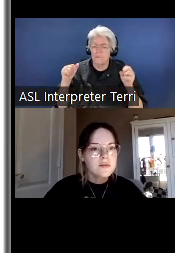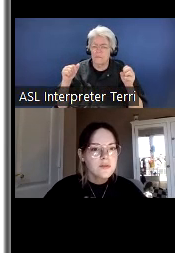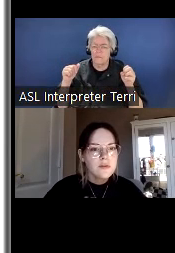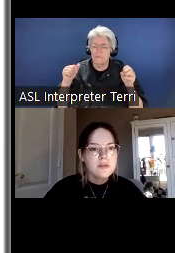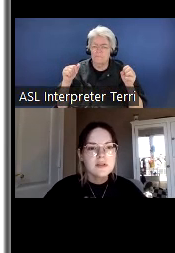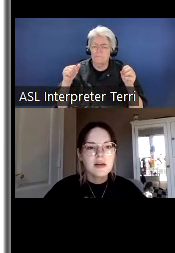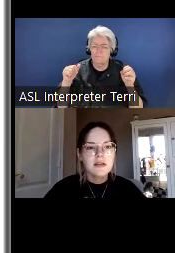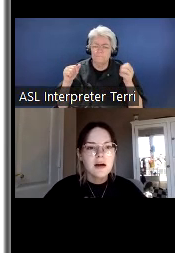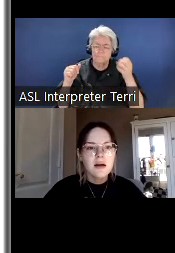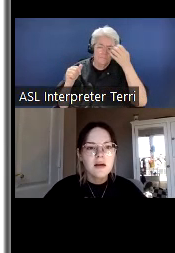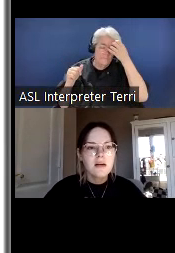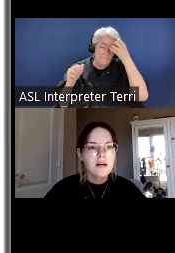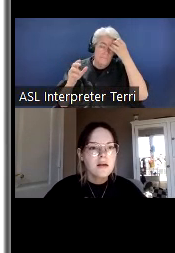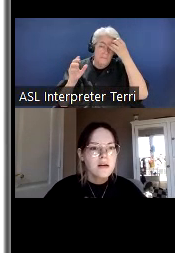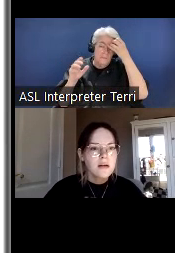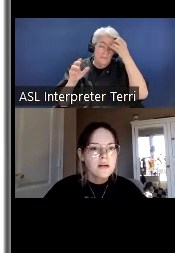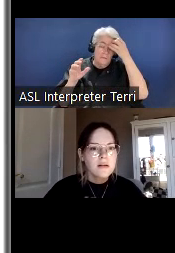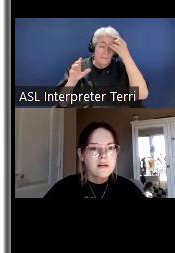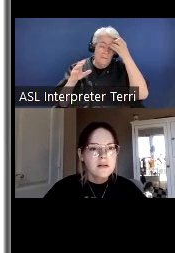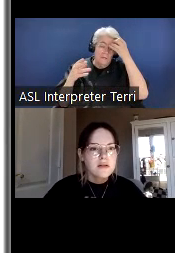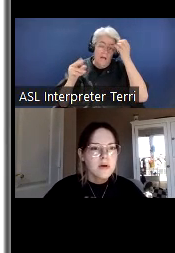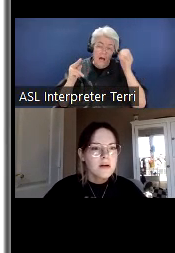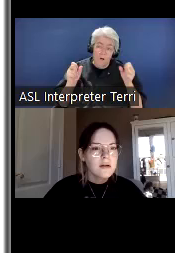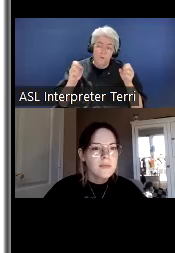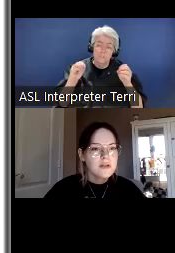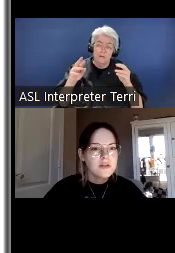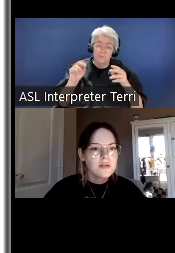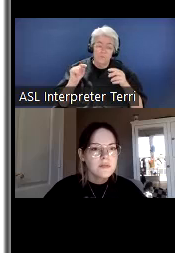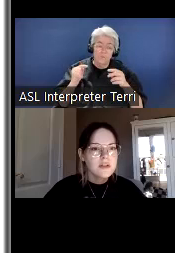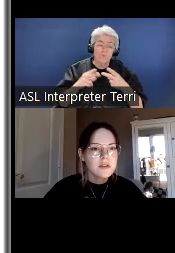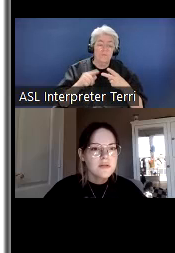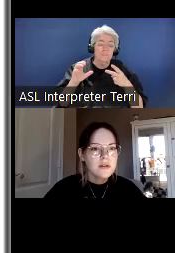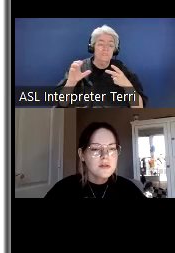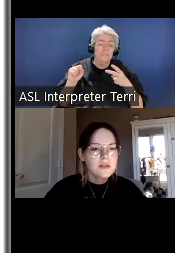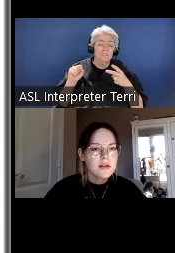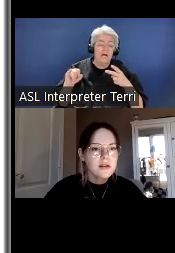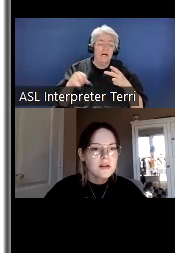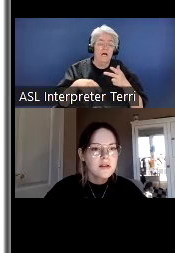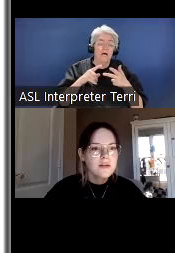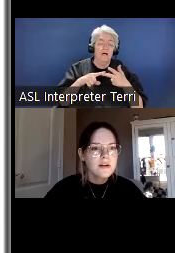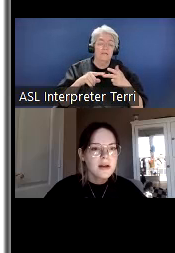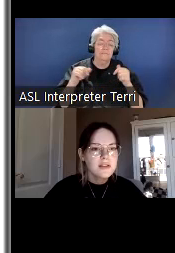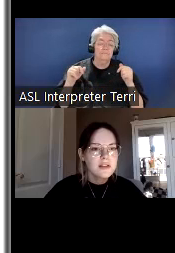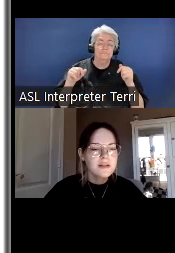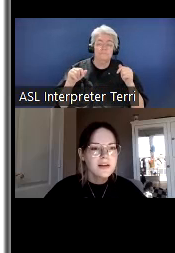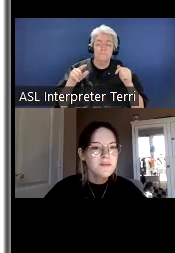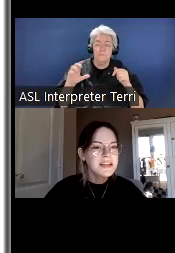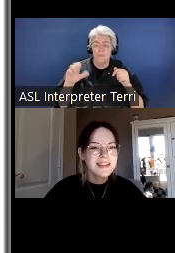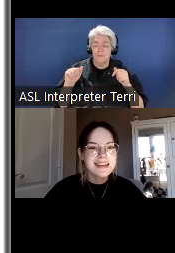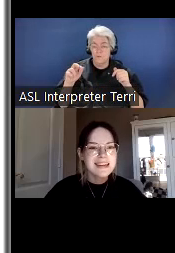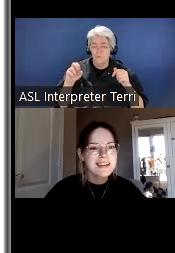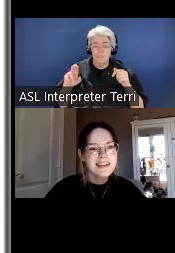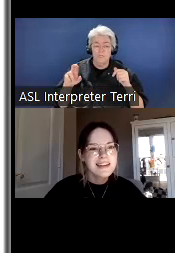And House of Ruth, CCSI, Schbach Ministries Emergency Resource Center, Career